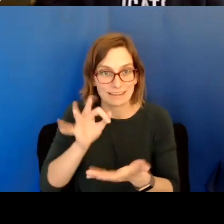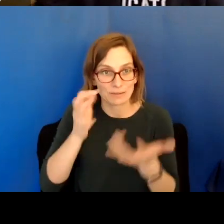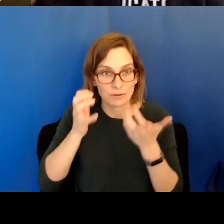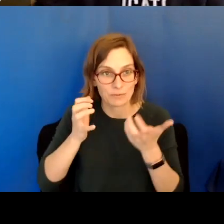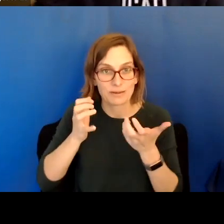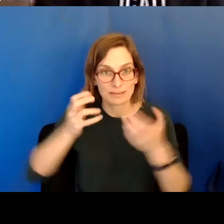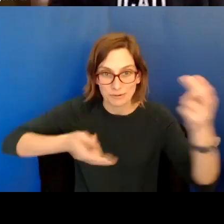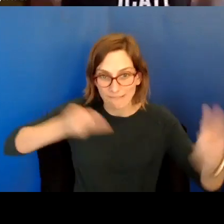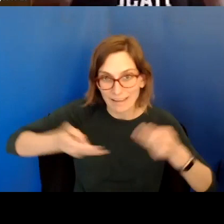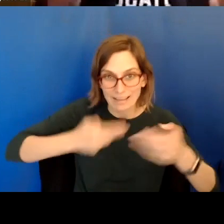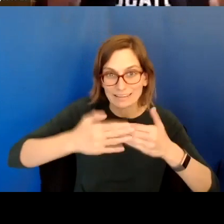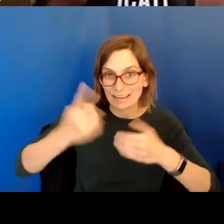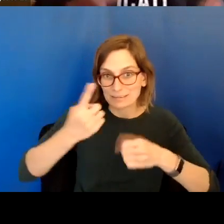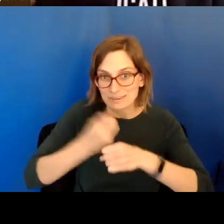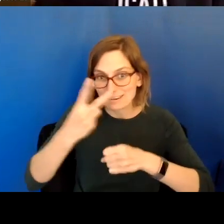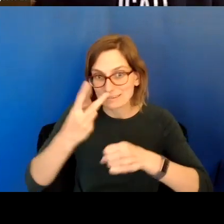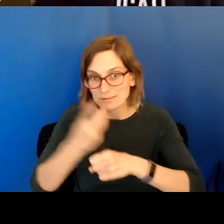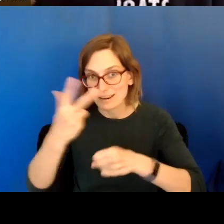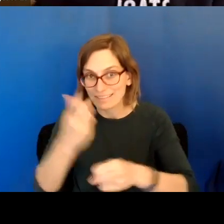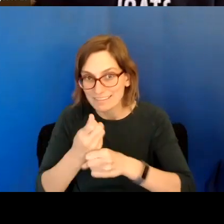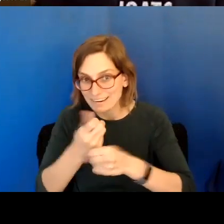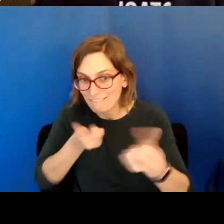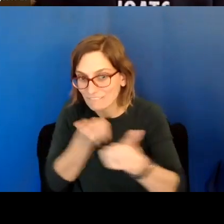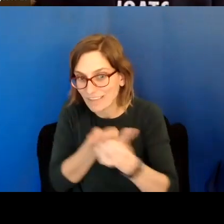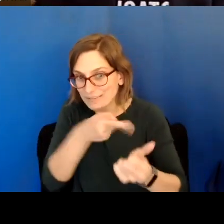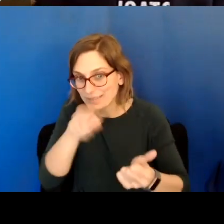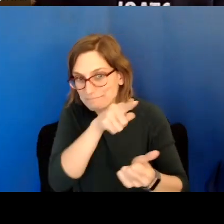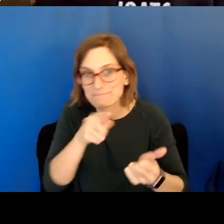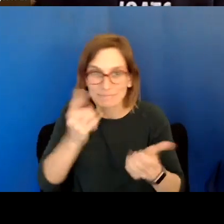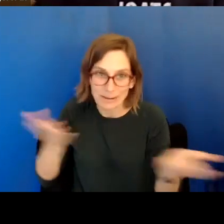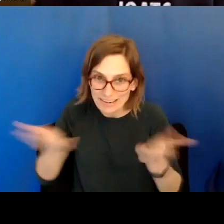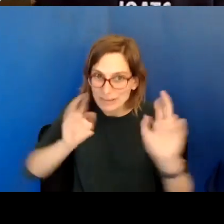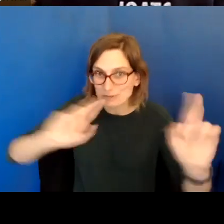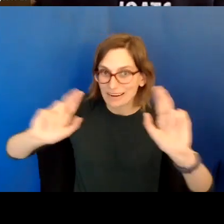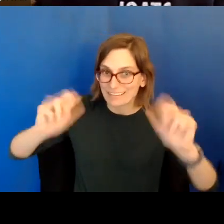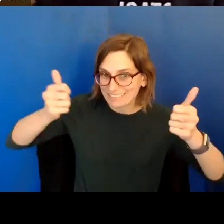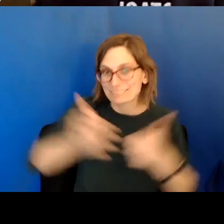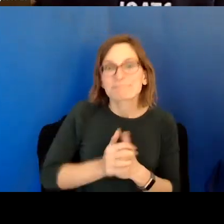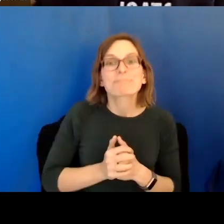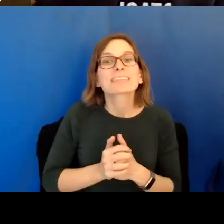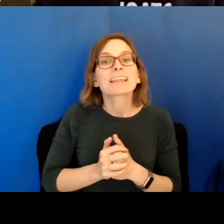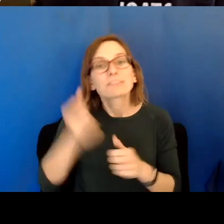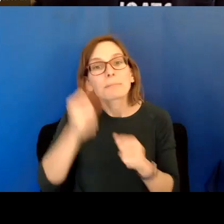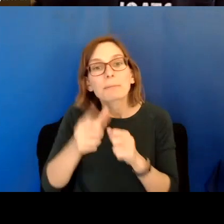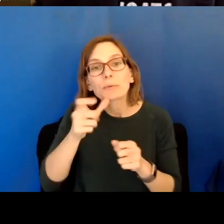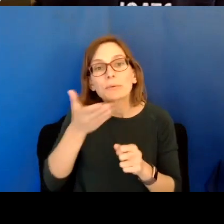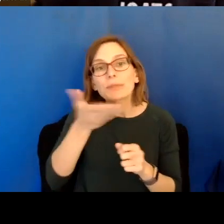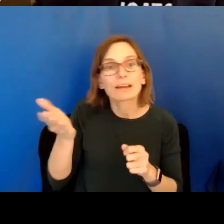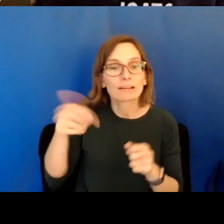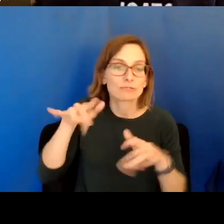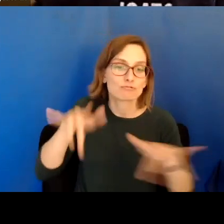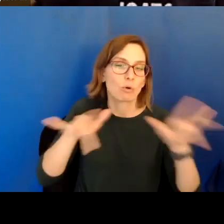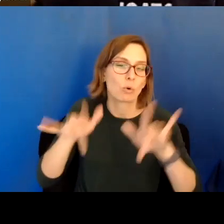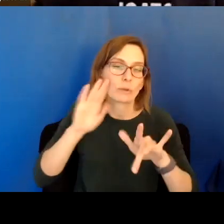next 1, 2, or 3 years, follow them up. They are here. if you want to remember who they are, this recording is